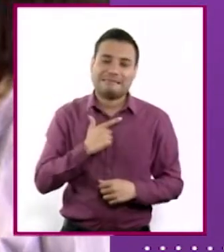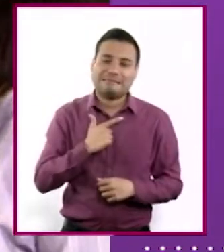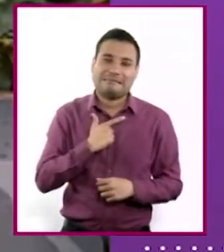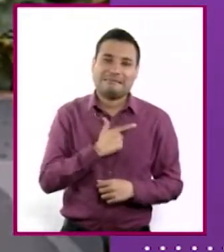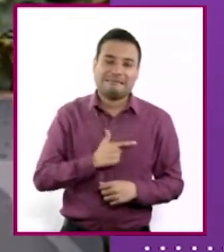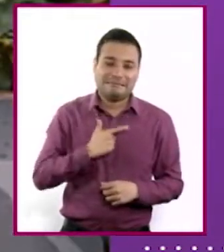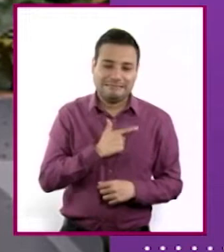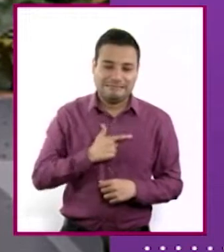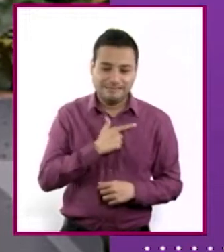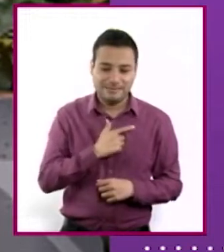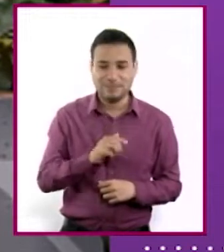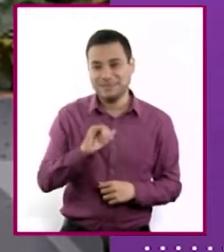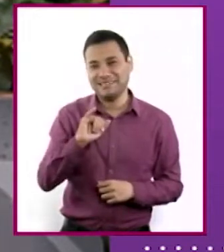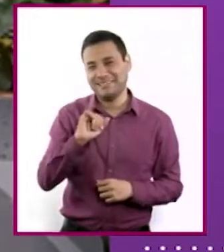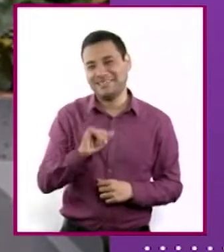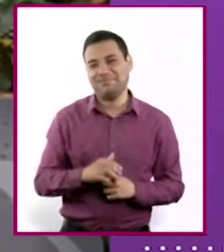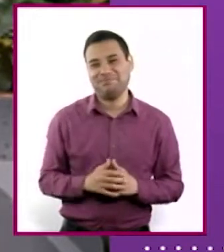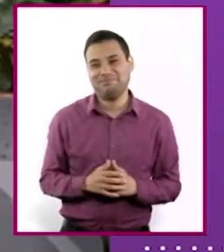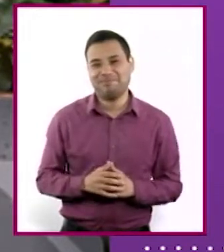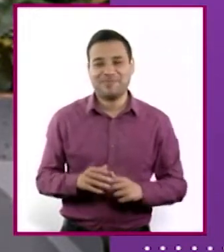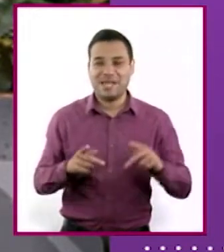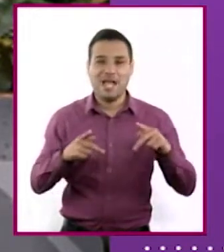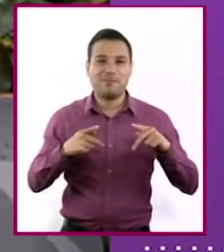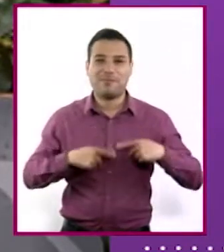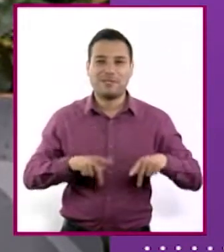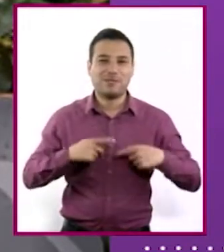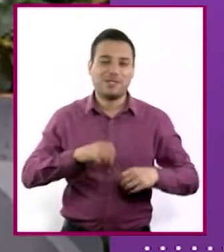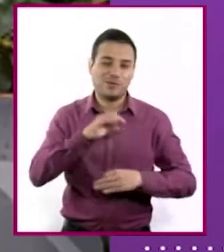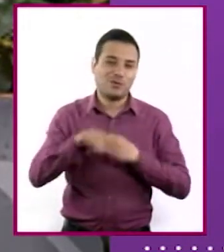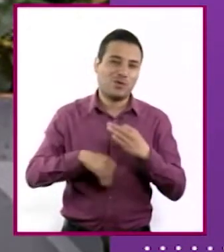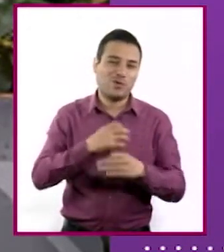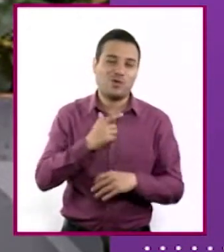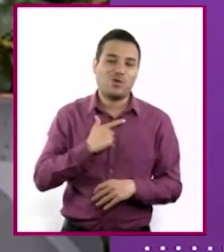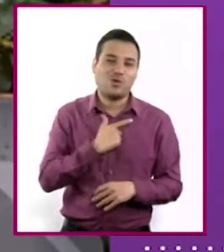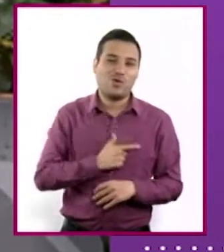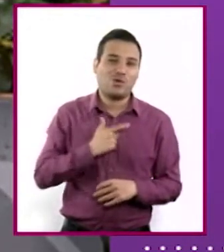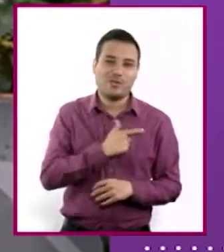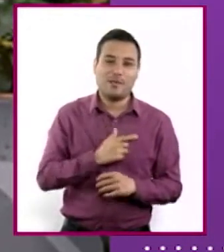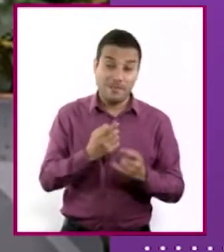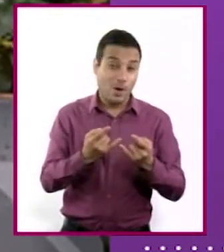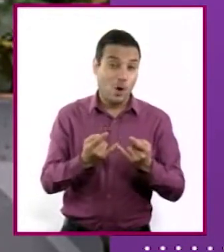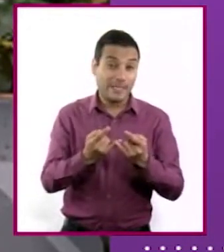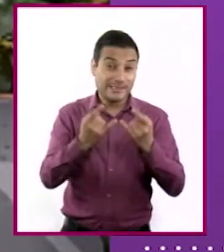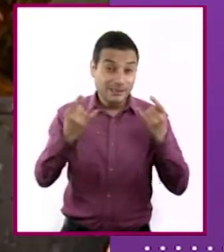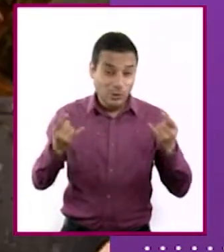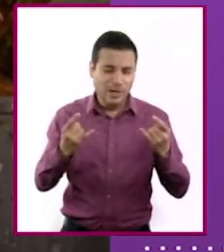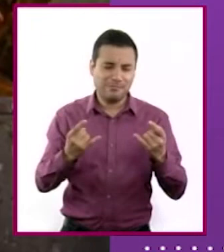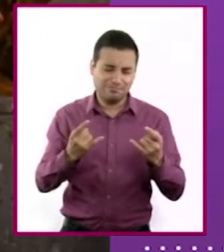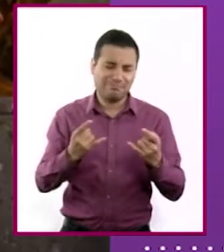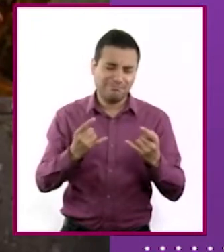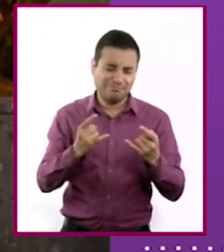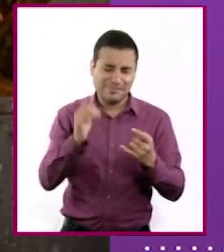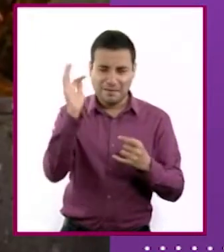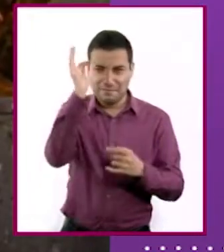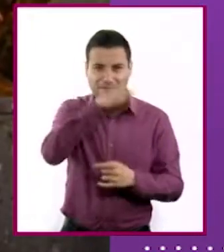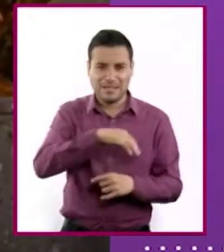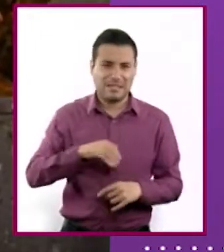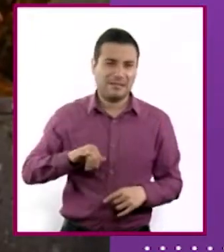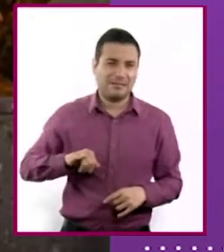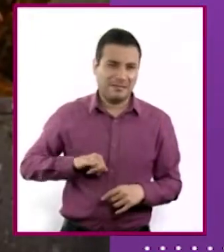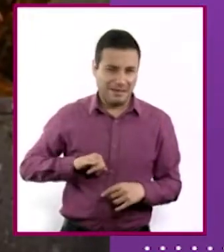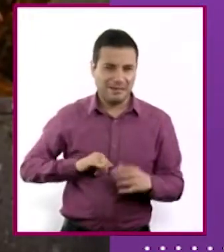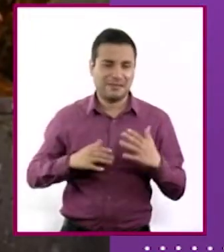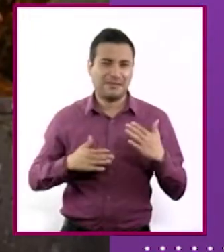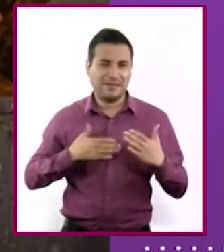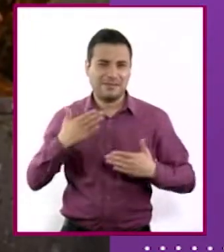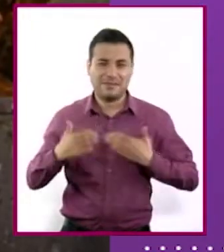White. You're right, Hero. It's good to know the truth. But legends are interesting and fun. Yes, I think